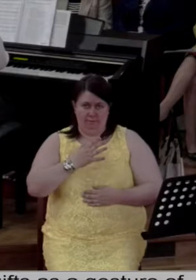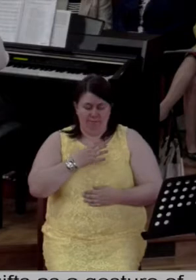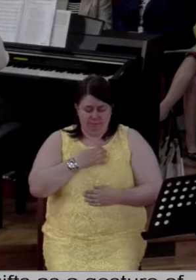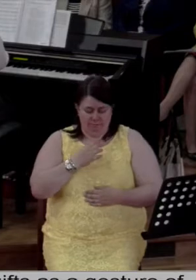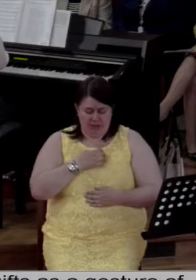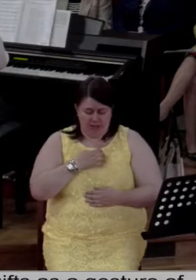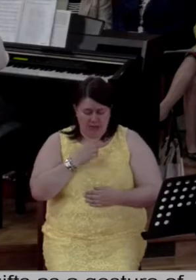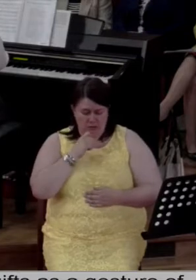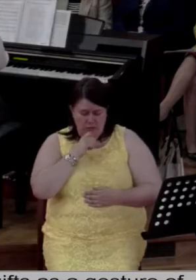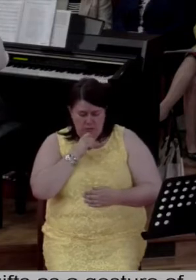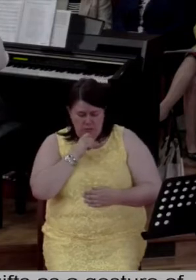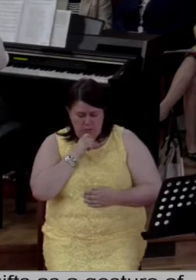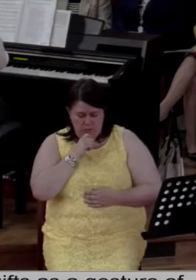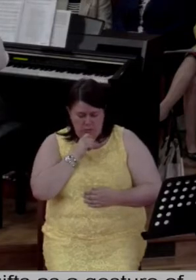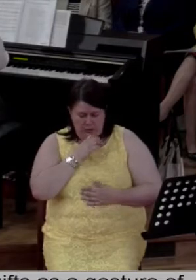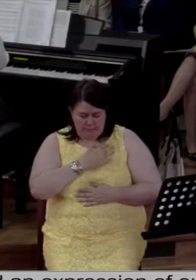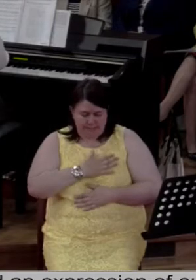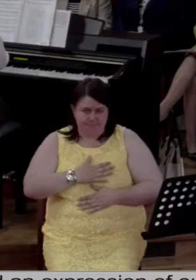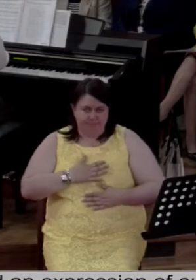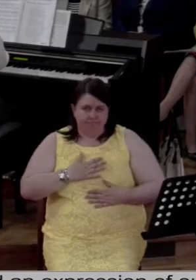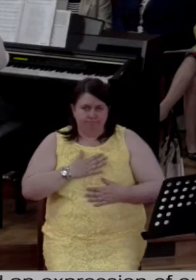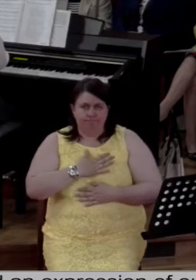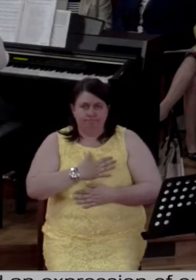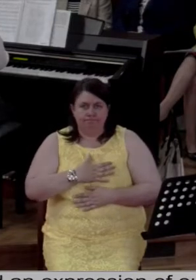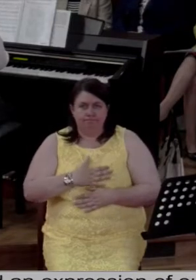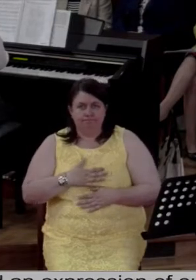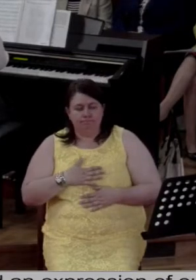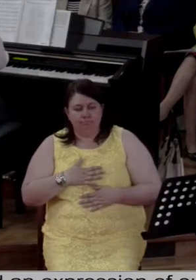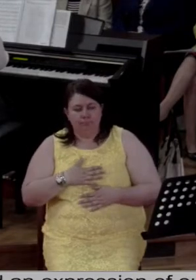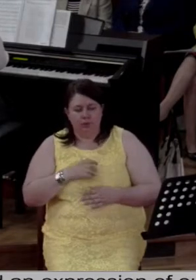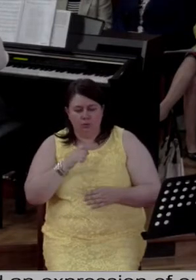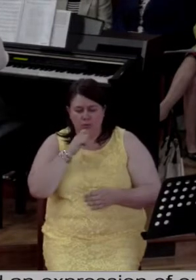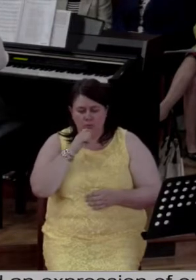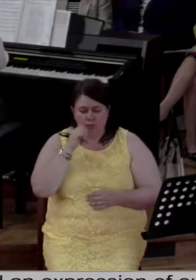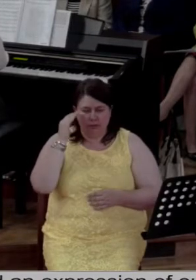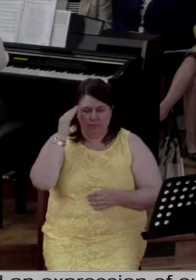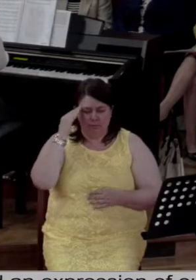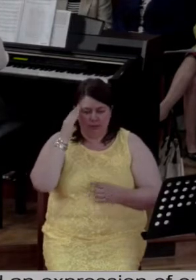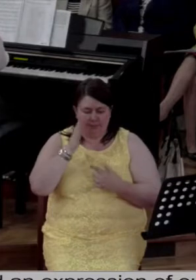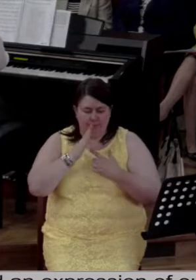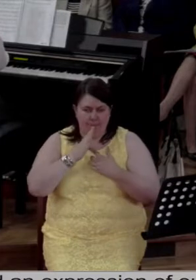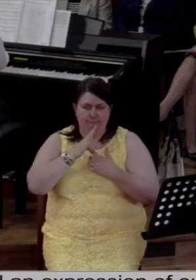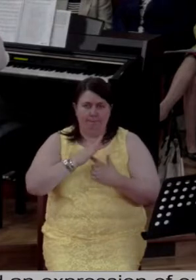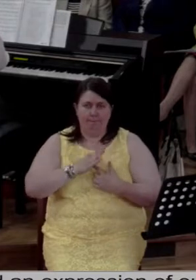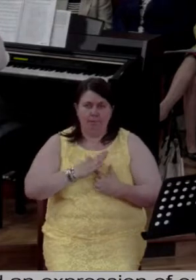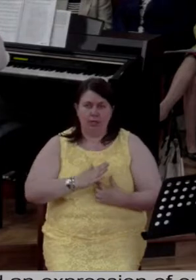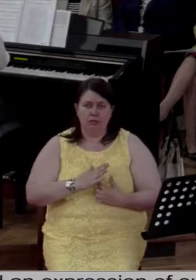those who are torn apart by emotional or psychological pressures.